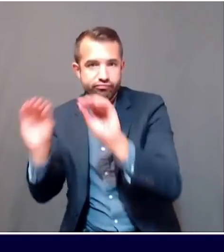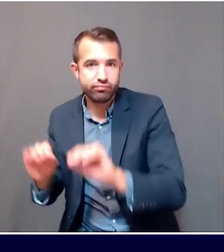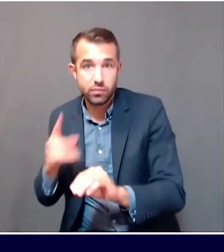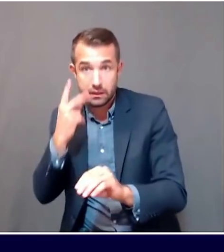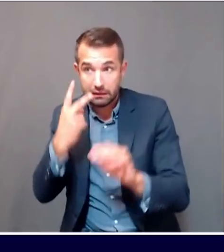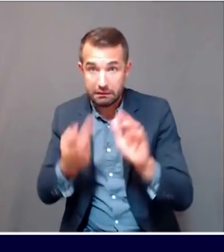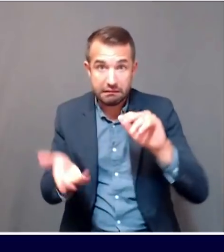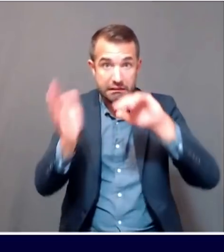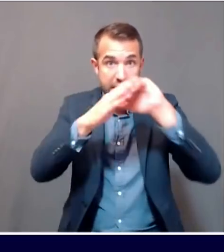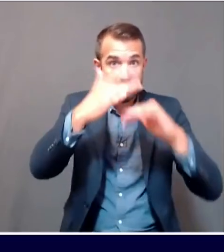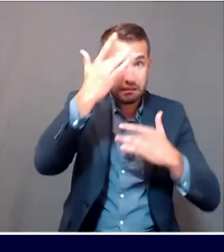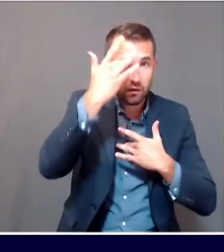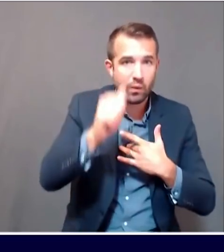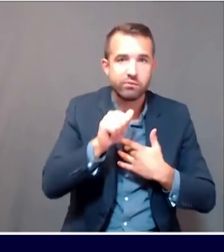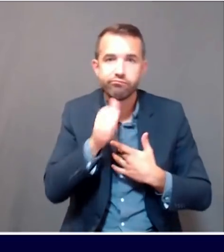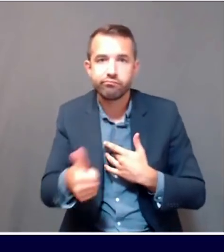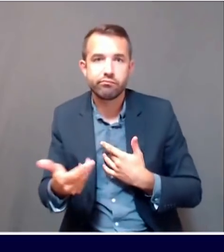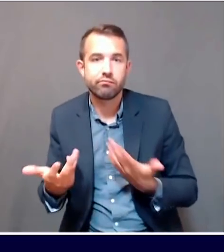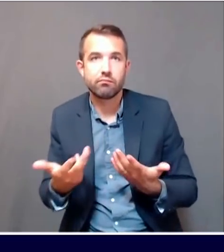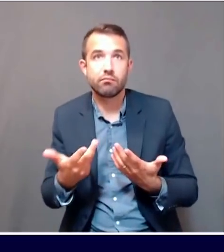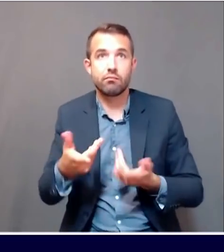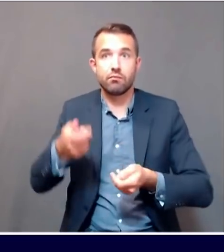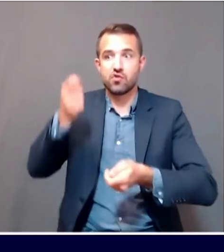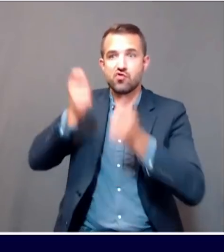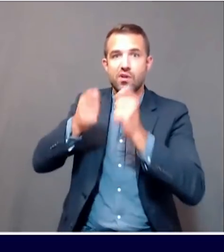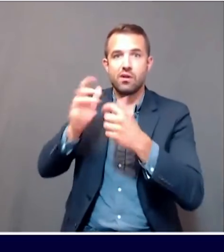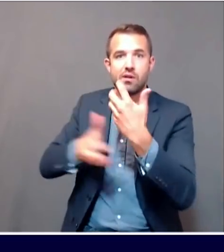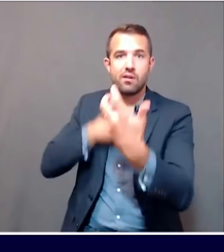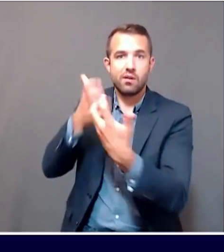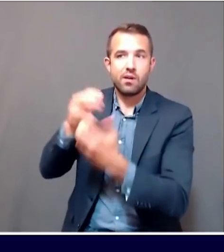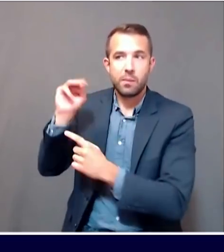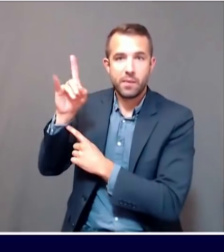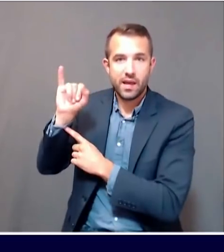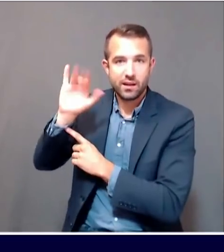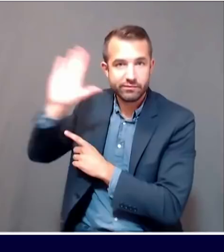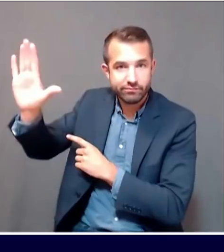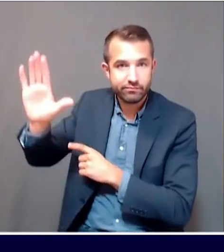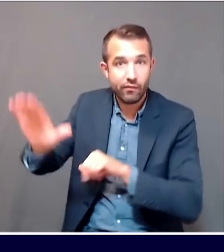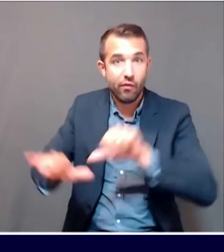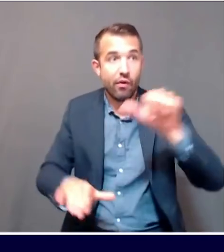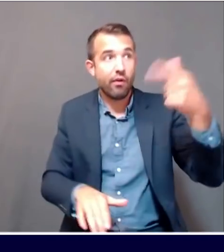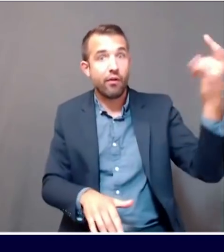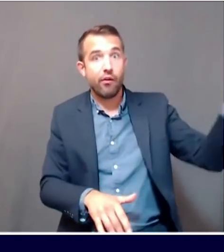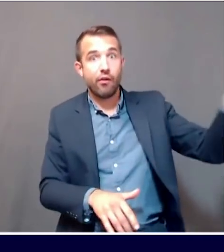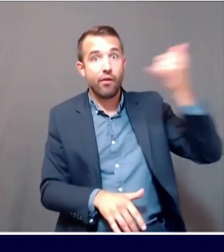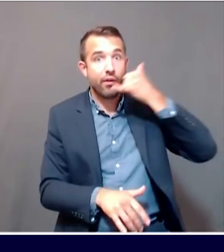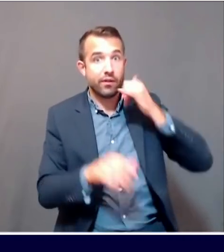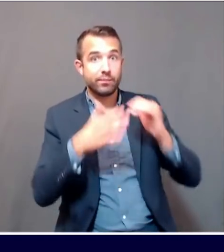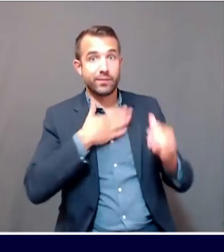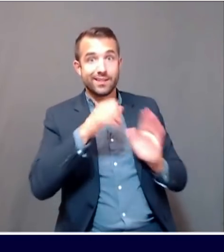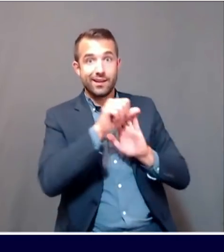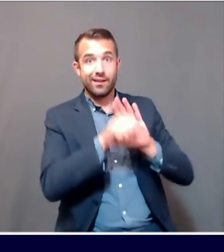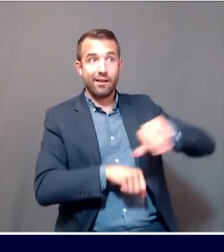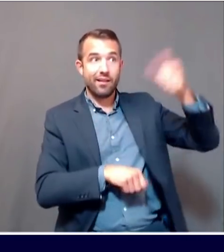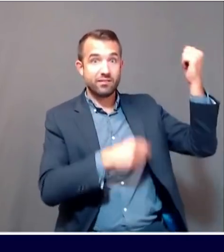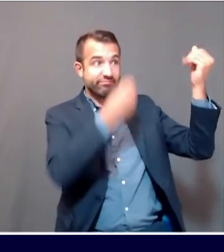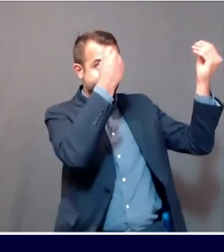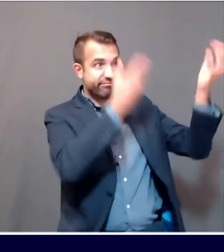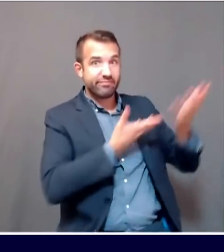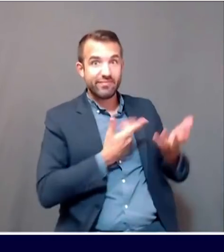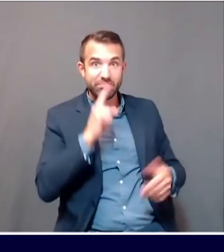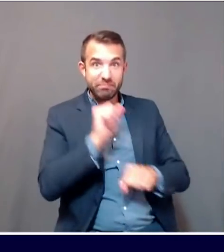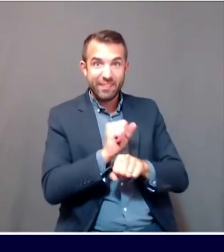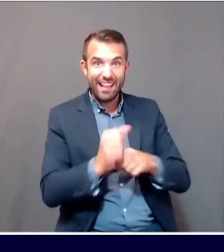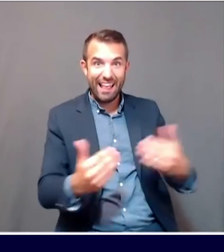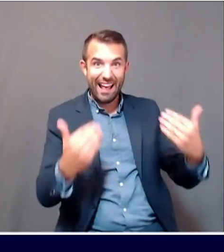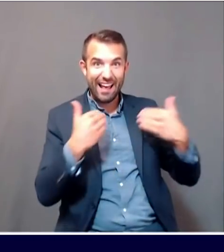which is individuals who have called and have said, I just got a call from my state, from my doctor in another state who told